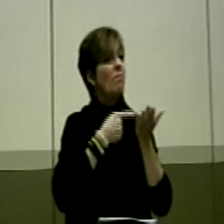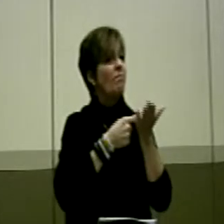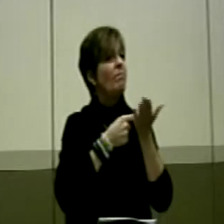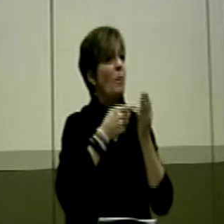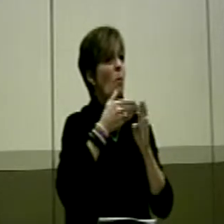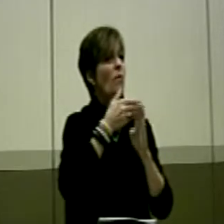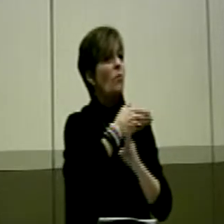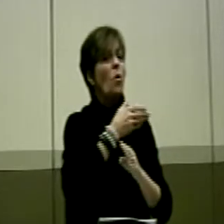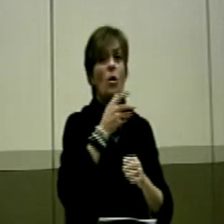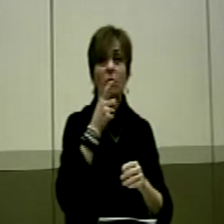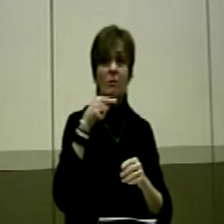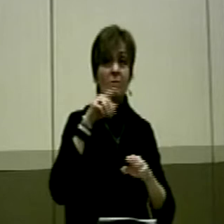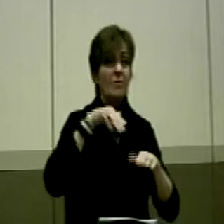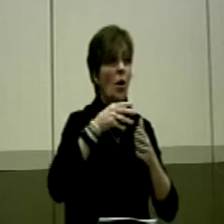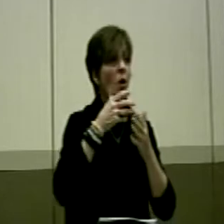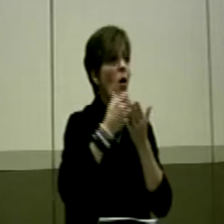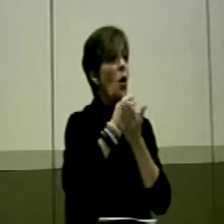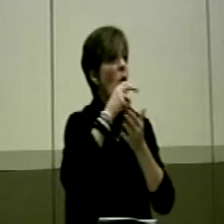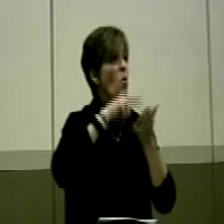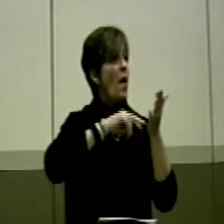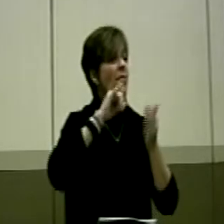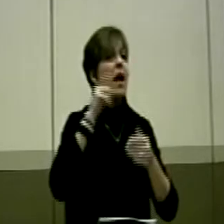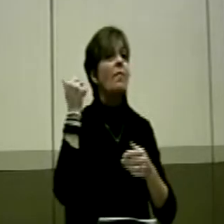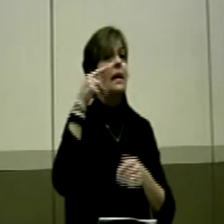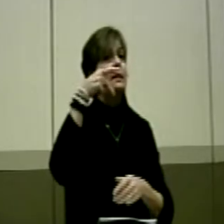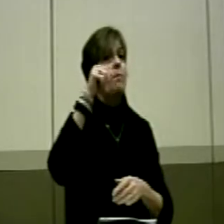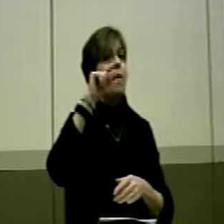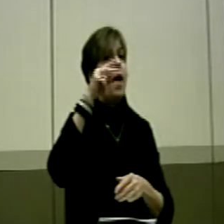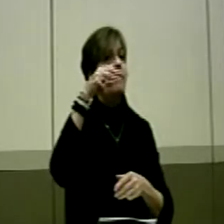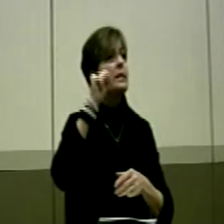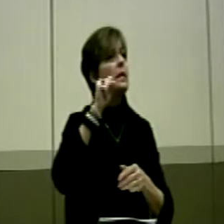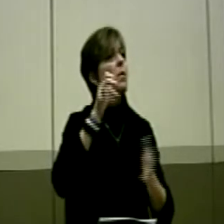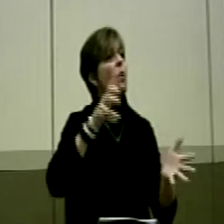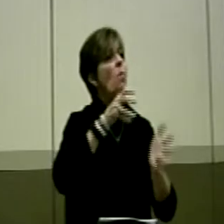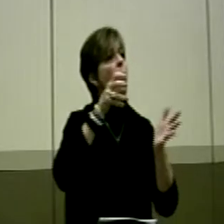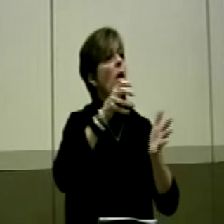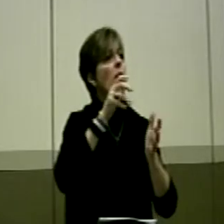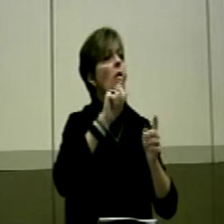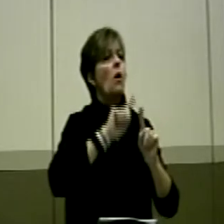paths promoting alternative thinking strategies. And